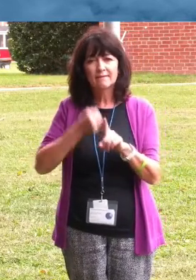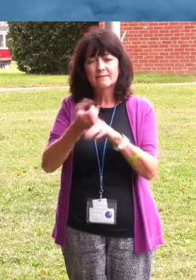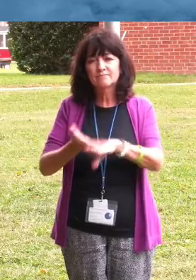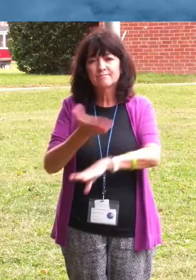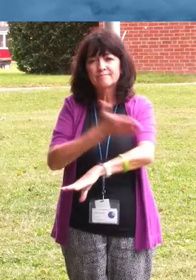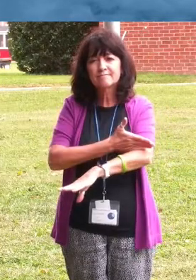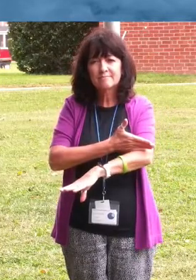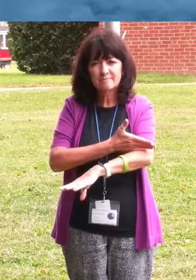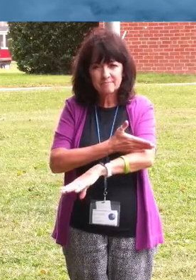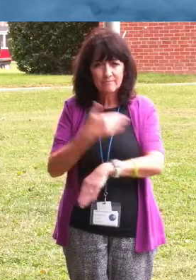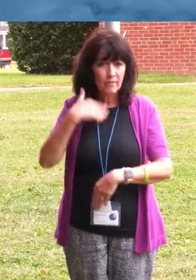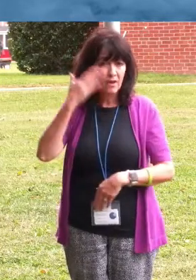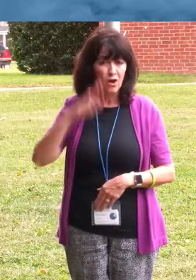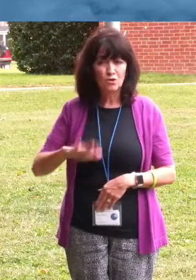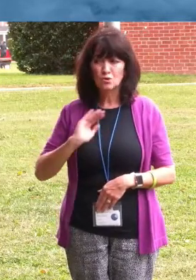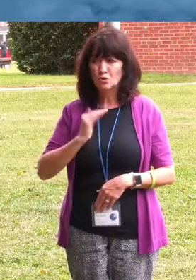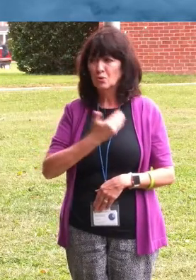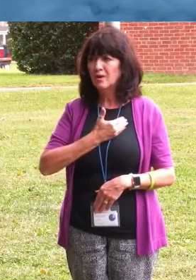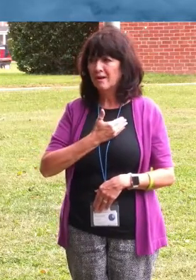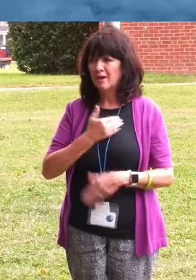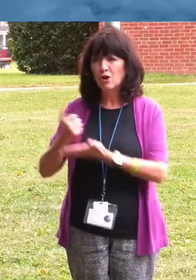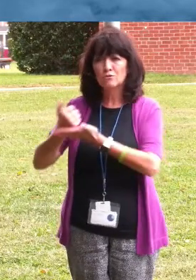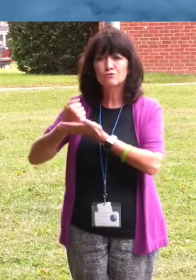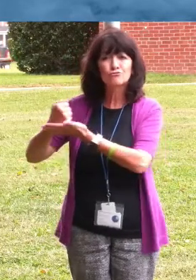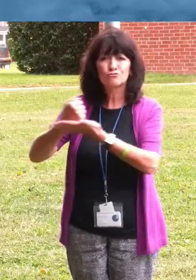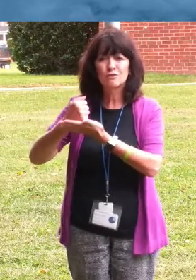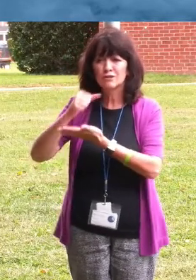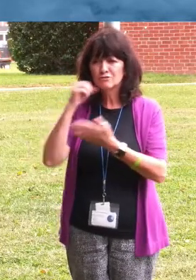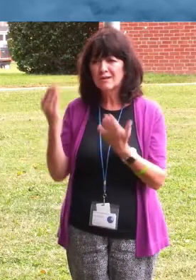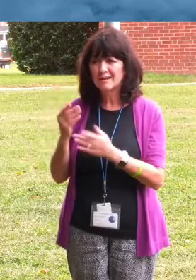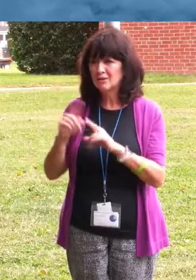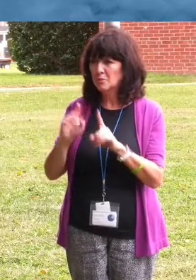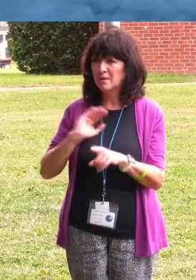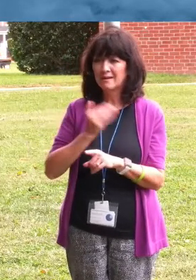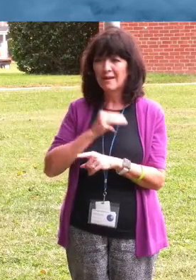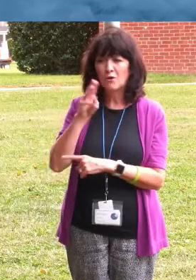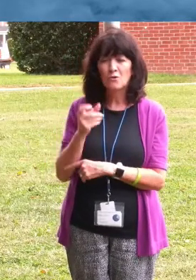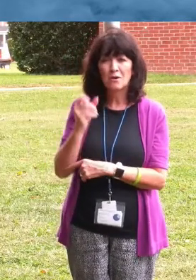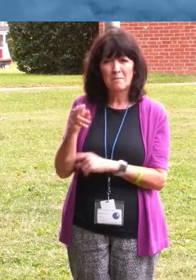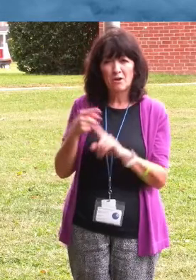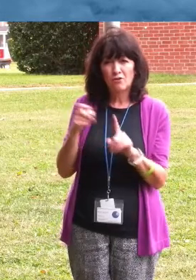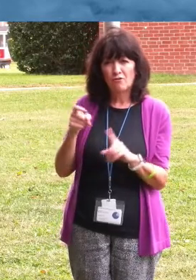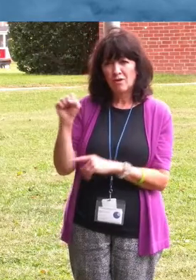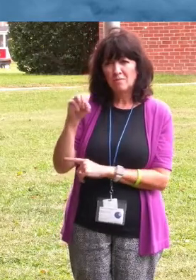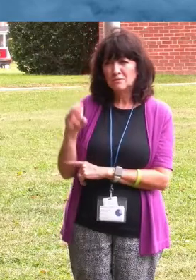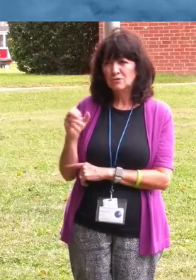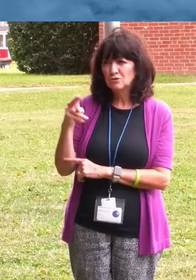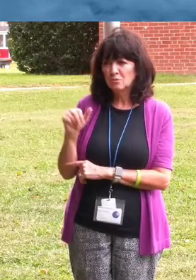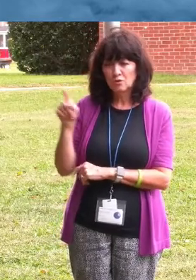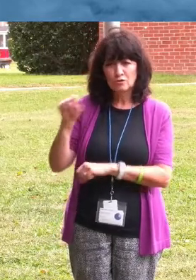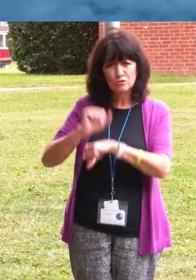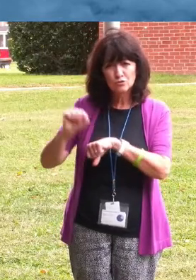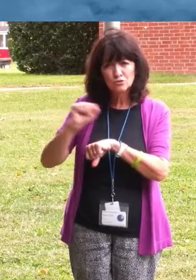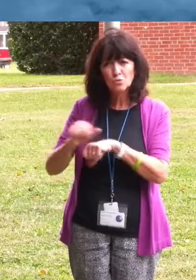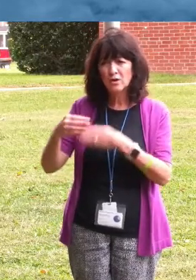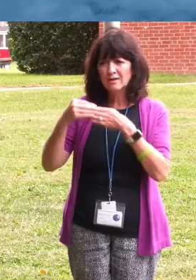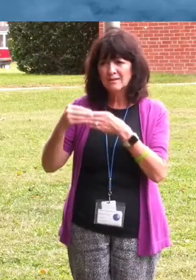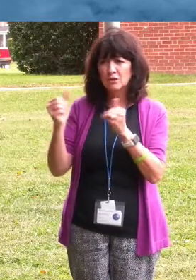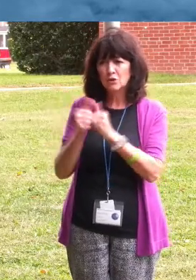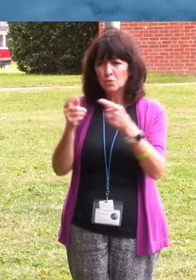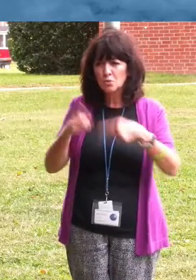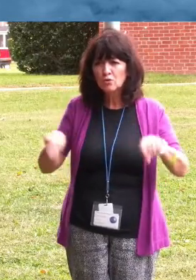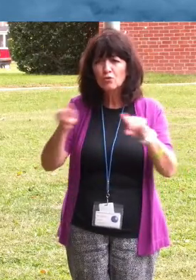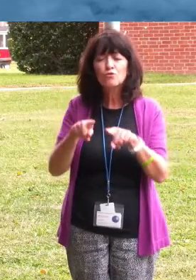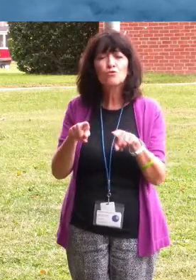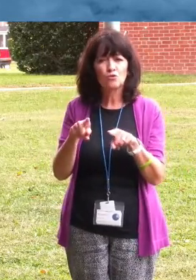our treasurer isn't here today, but I'm channeling our mayor here from Smyrna. She's been working, leading with you and others, a plan and a